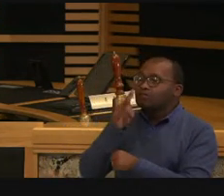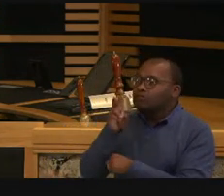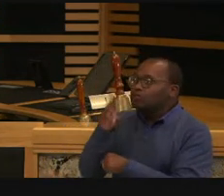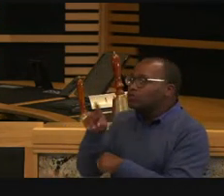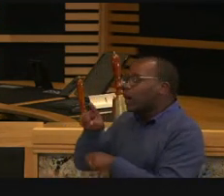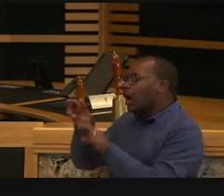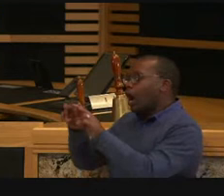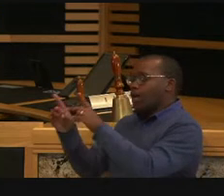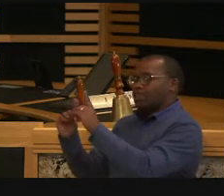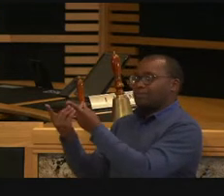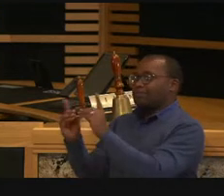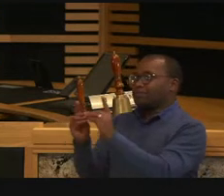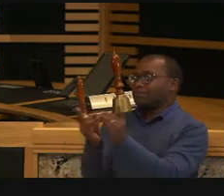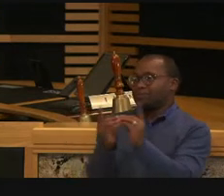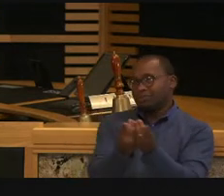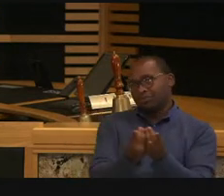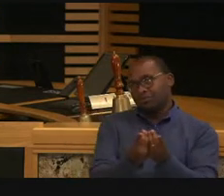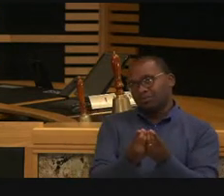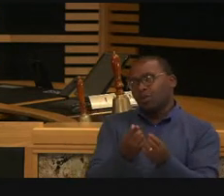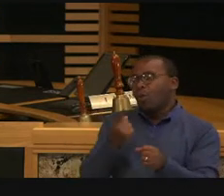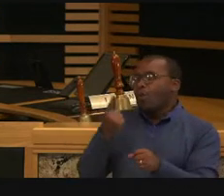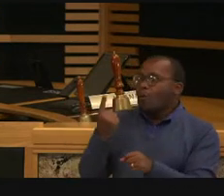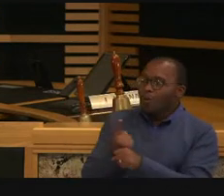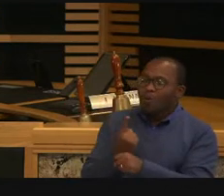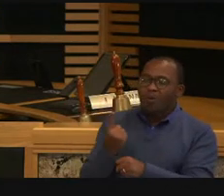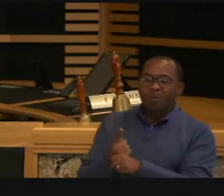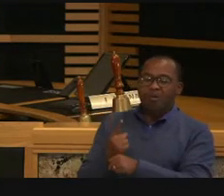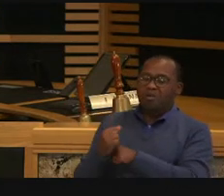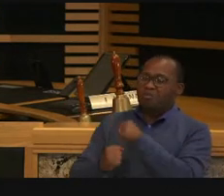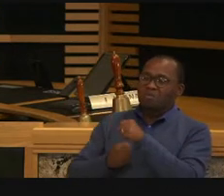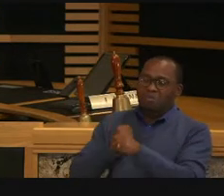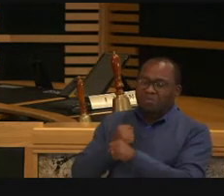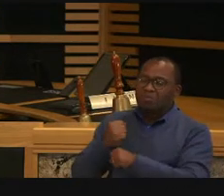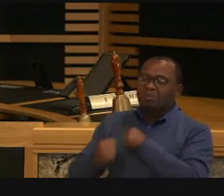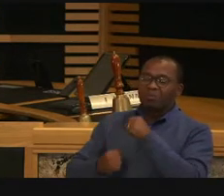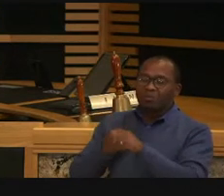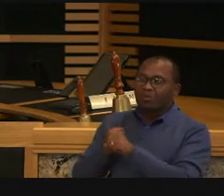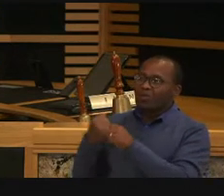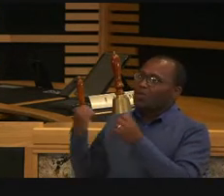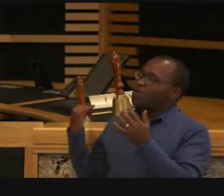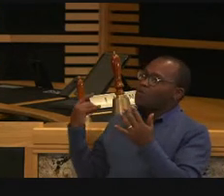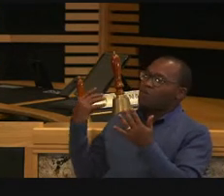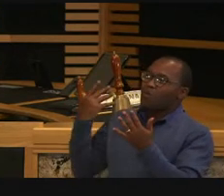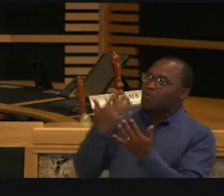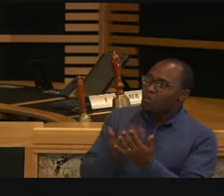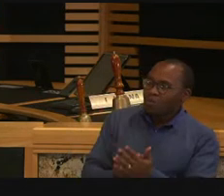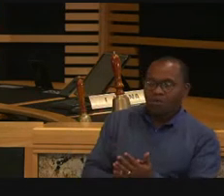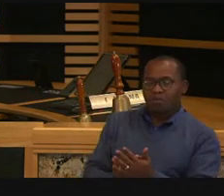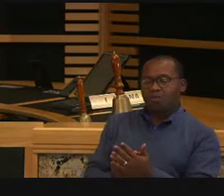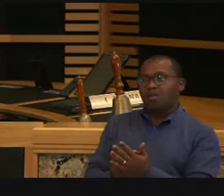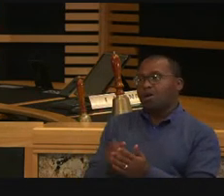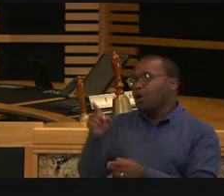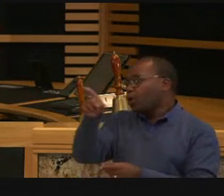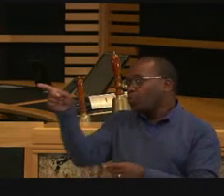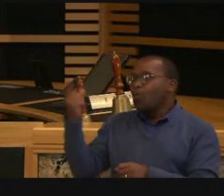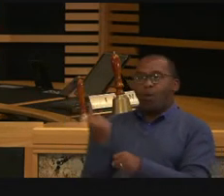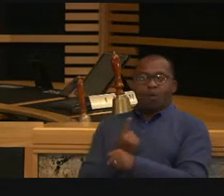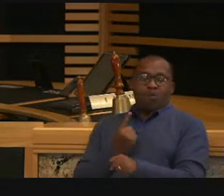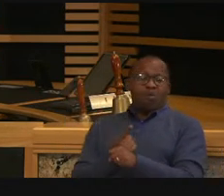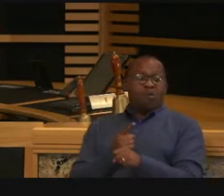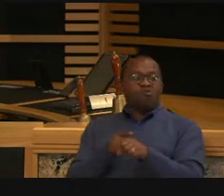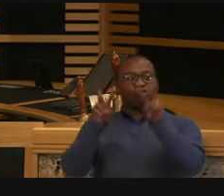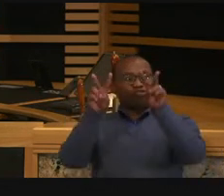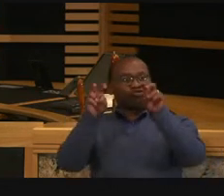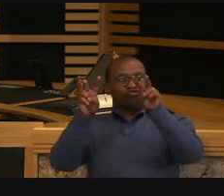is at the core. You quote speeches of great women who fought for the liberation of